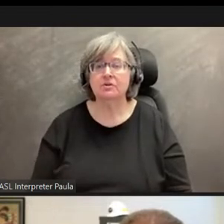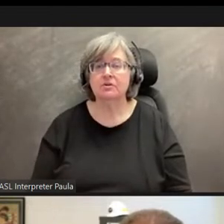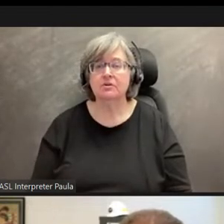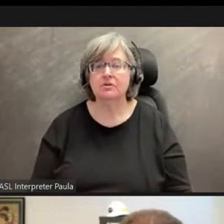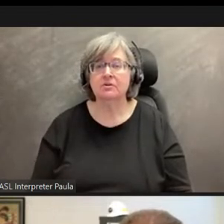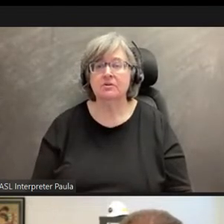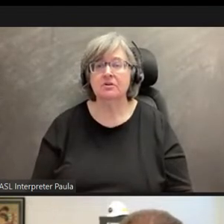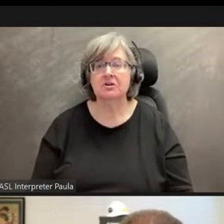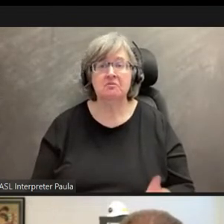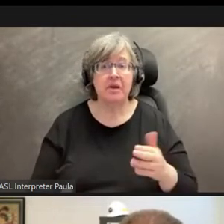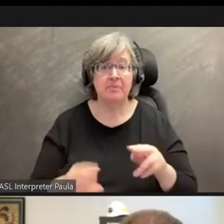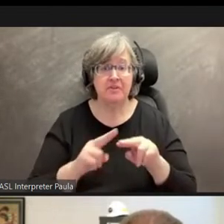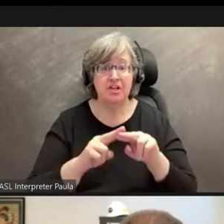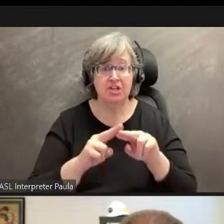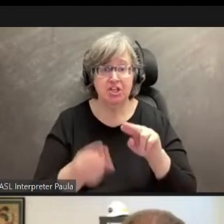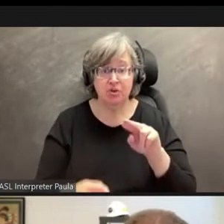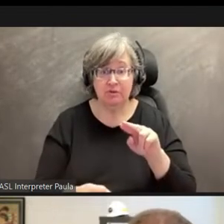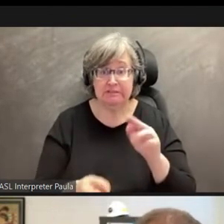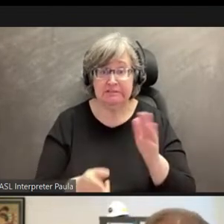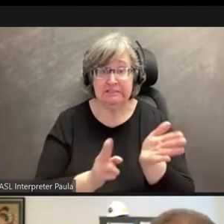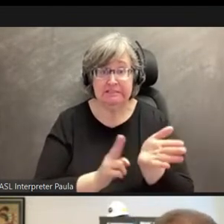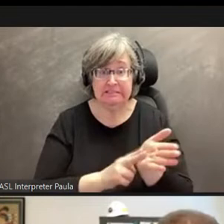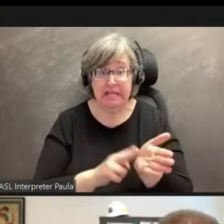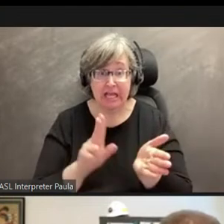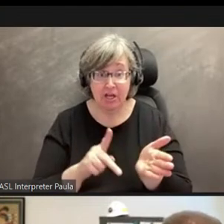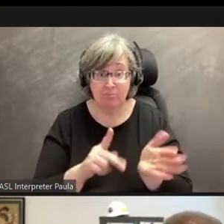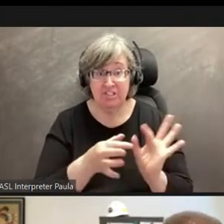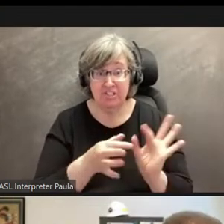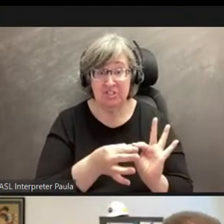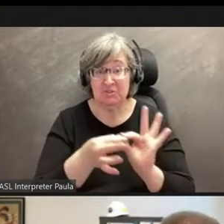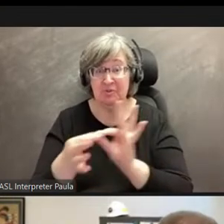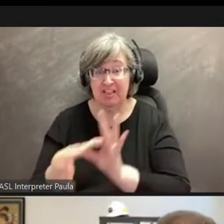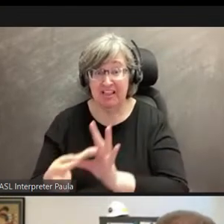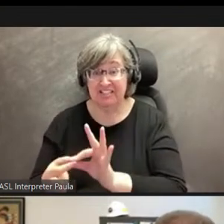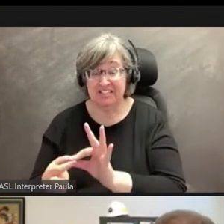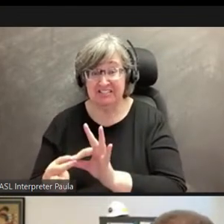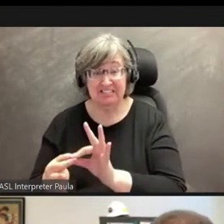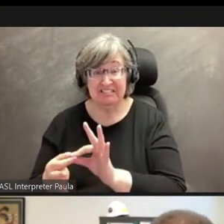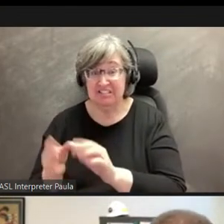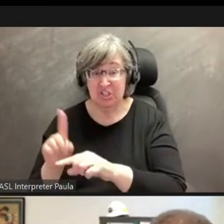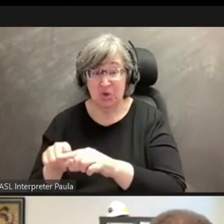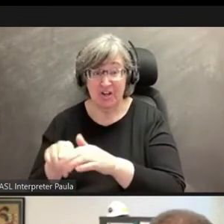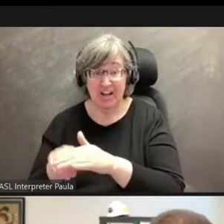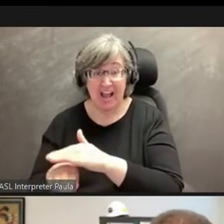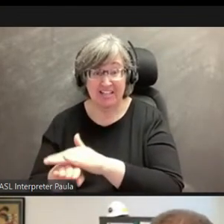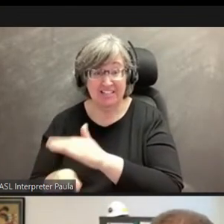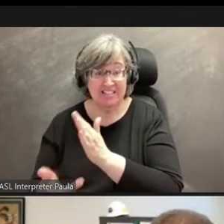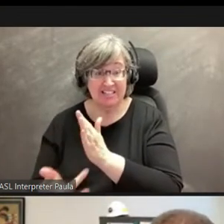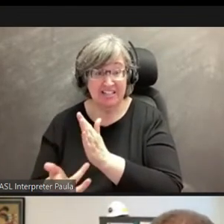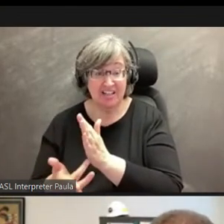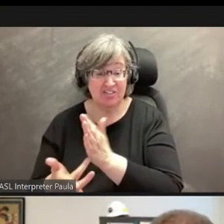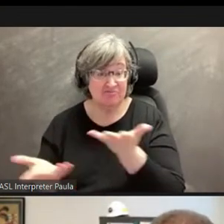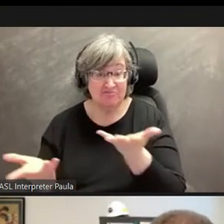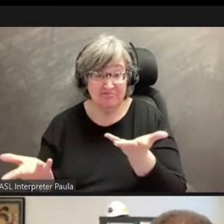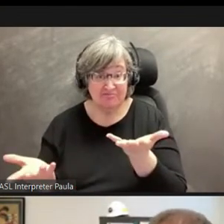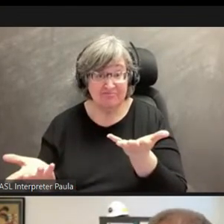the decrease of signups to be with just access, not people not being able to